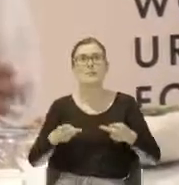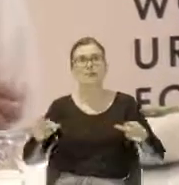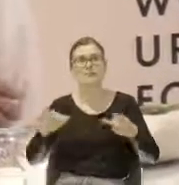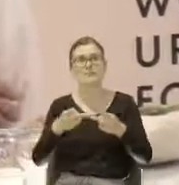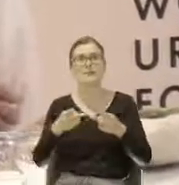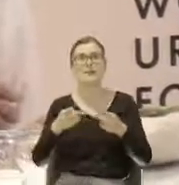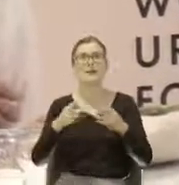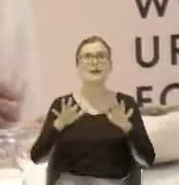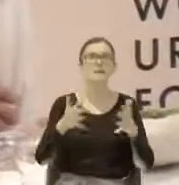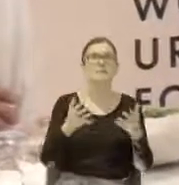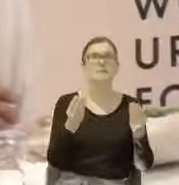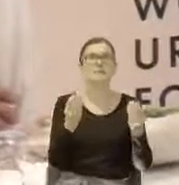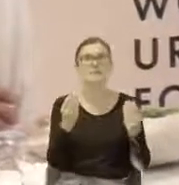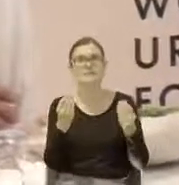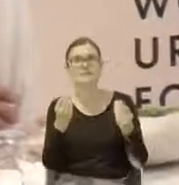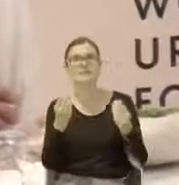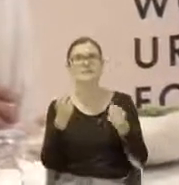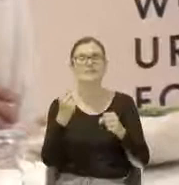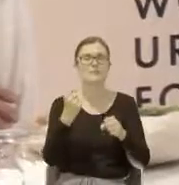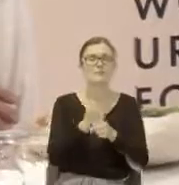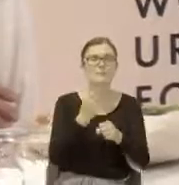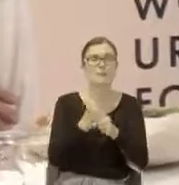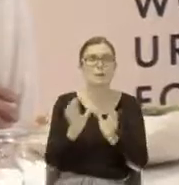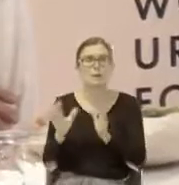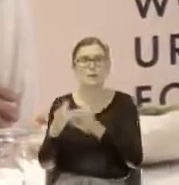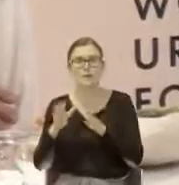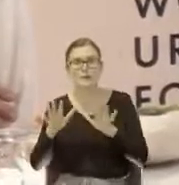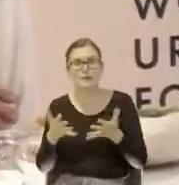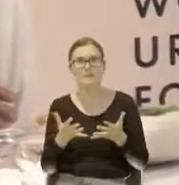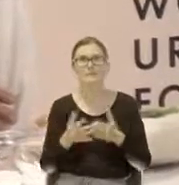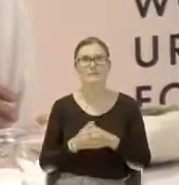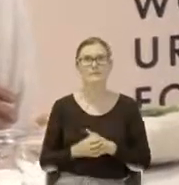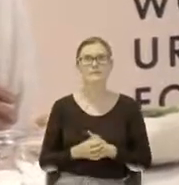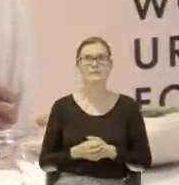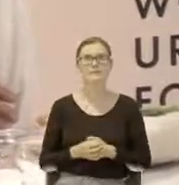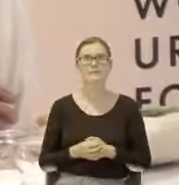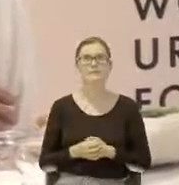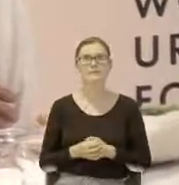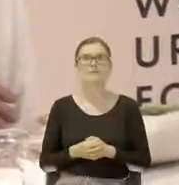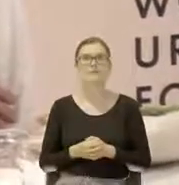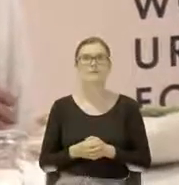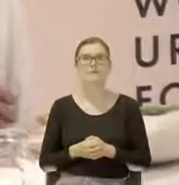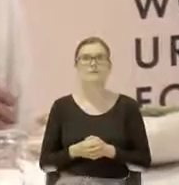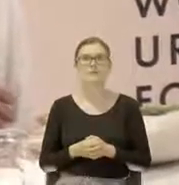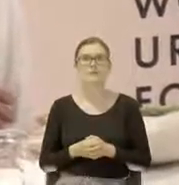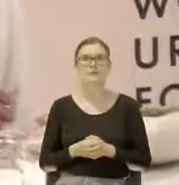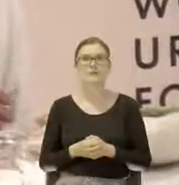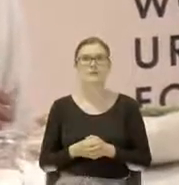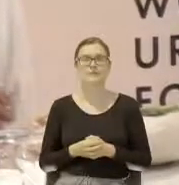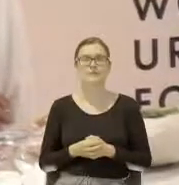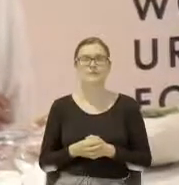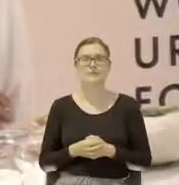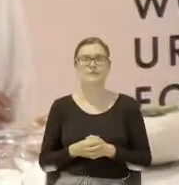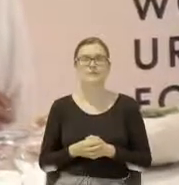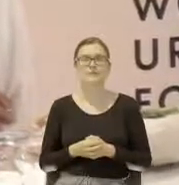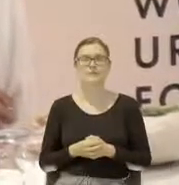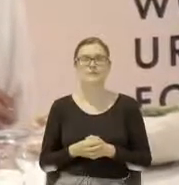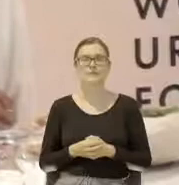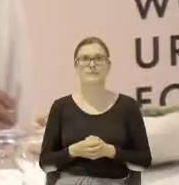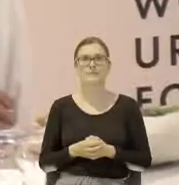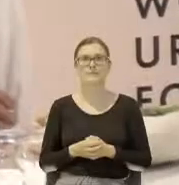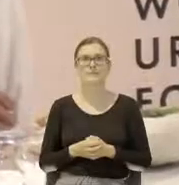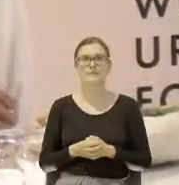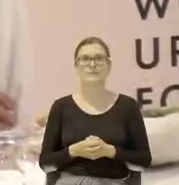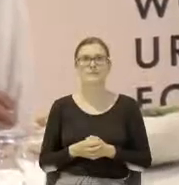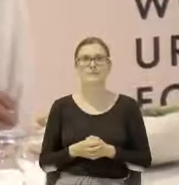among member states and UN system, it was open to extend to local governments. This led to a very important input